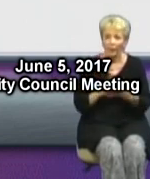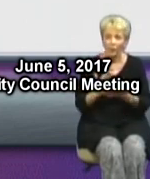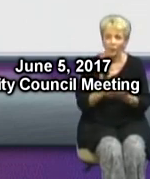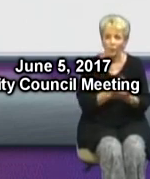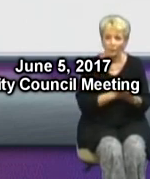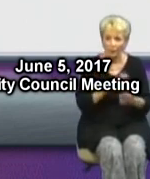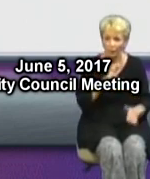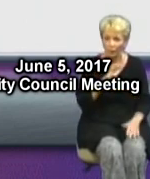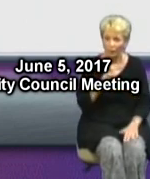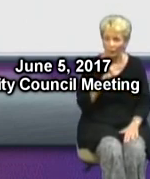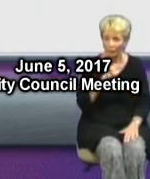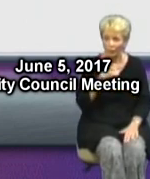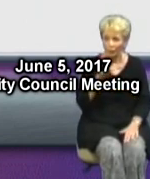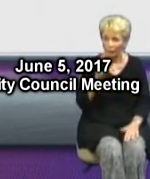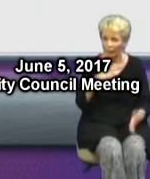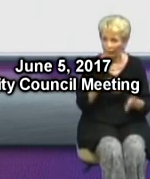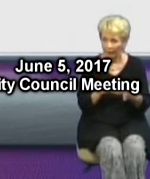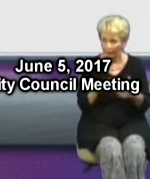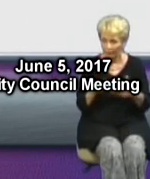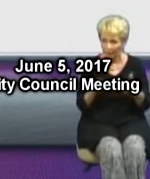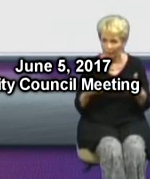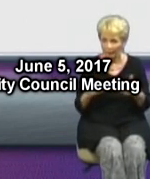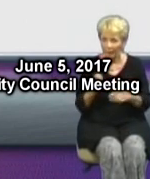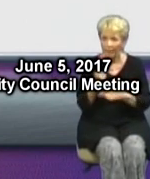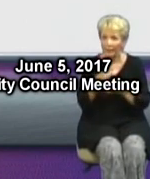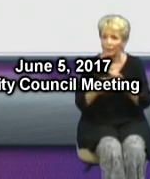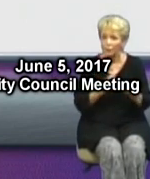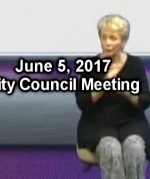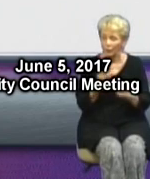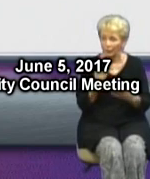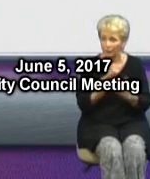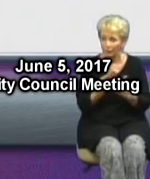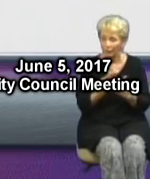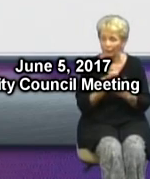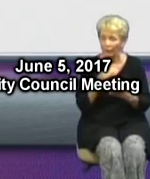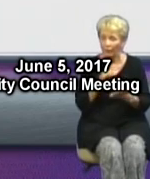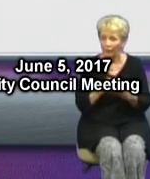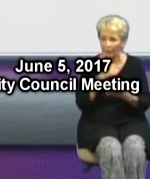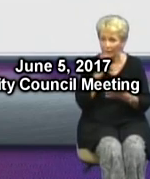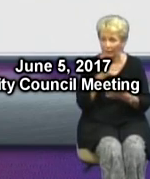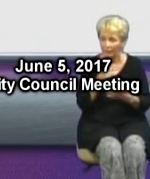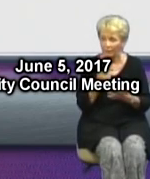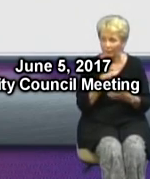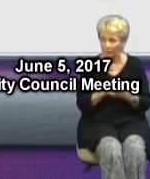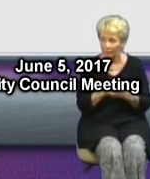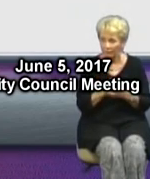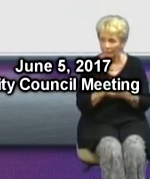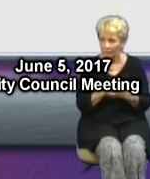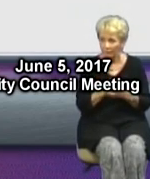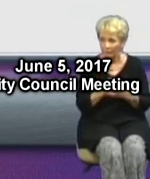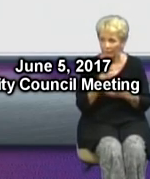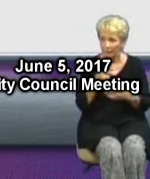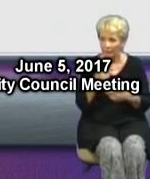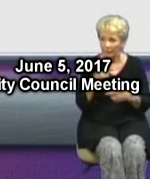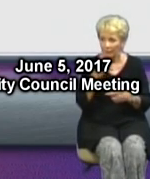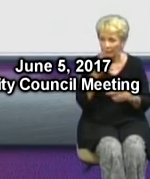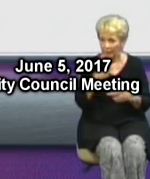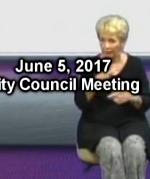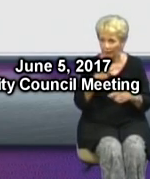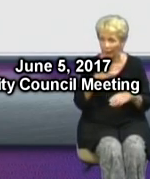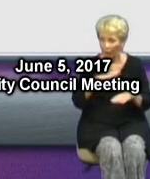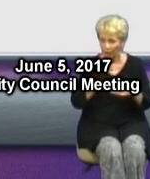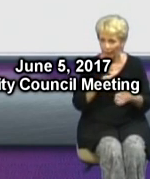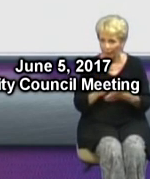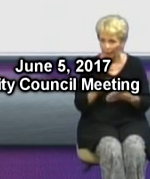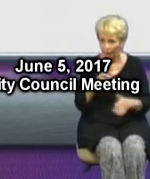about $220,000 in next year's budget, and that is a little bit cent and a half or so on your tax rate.